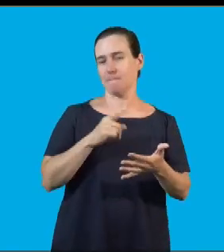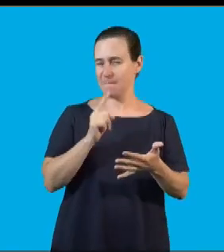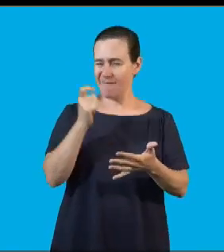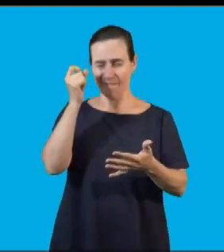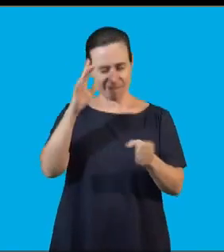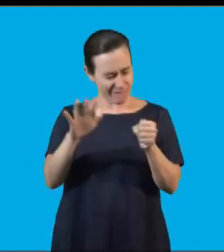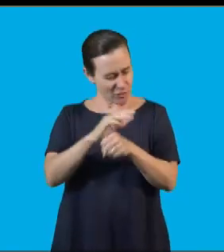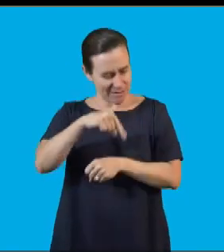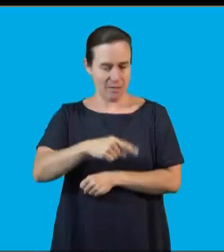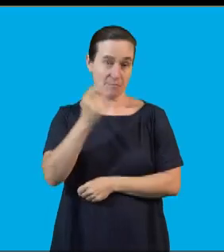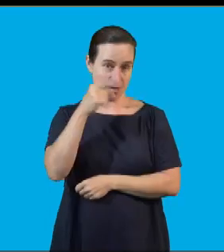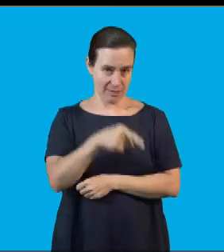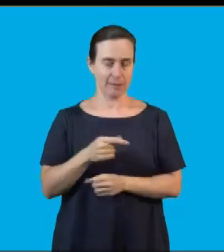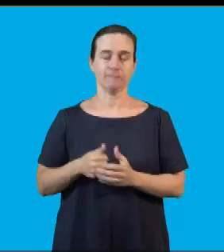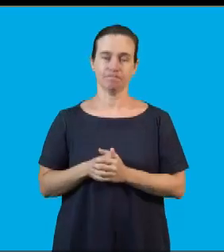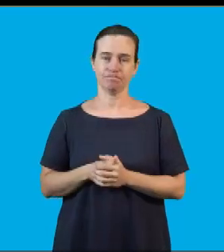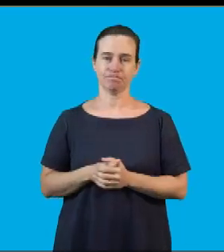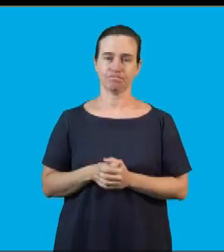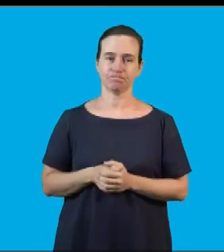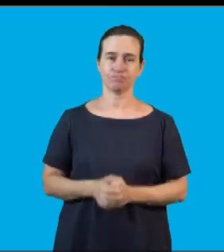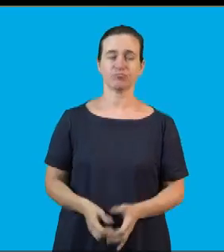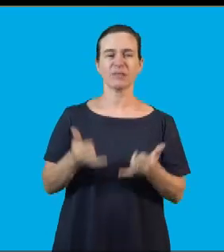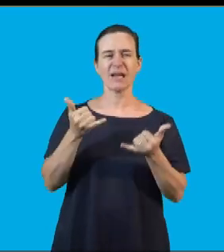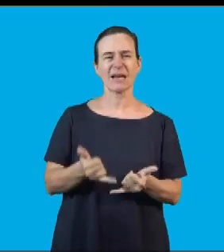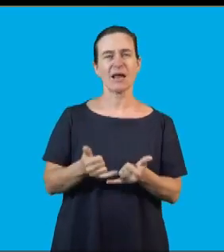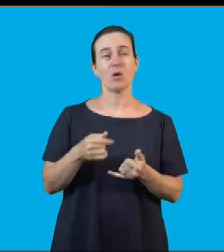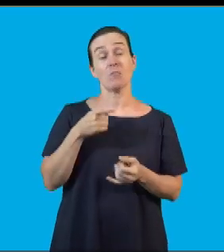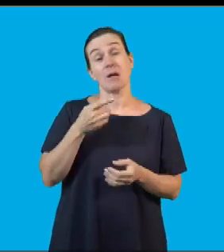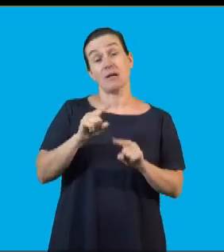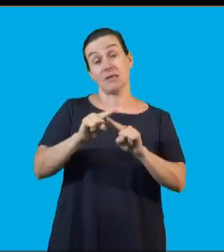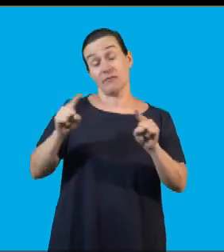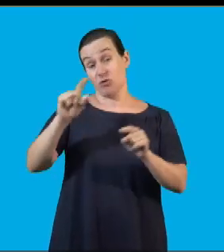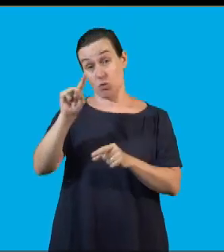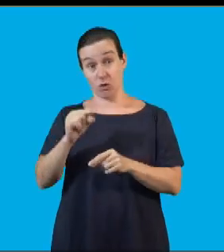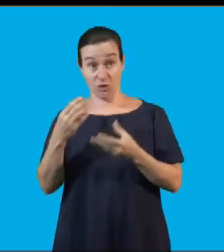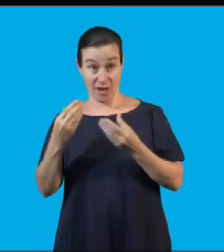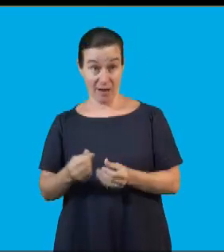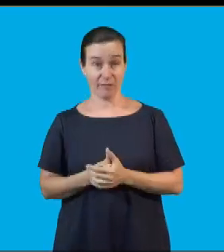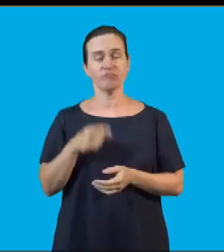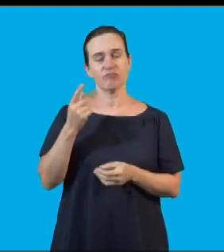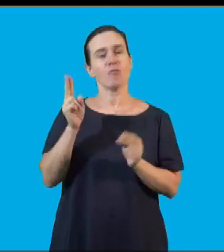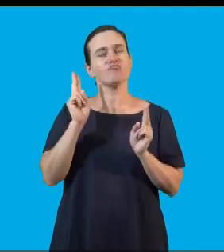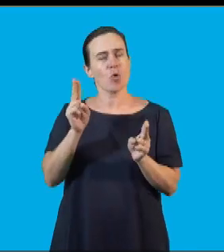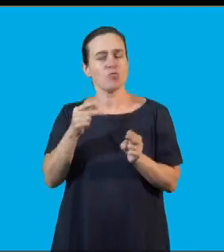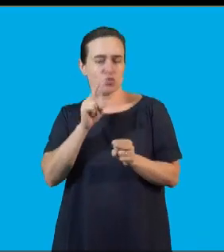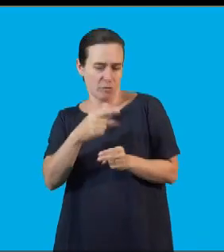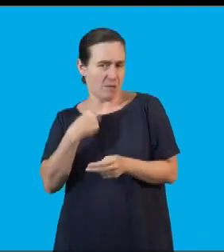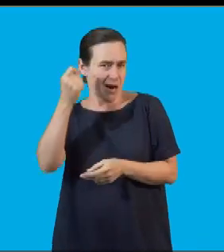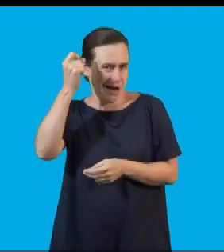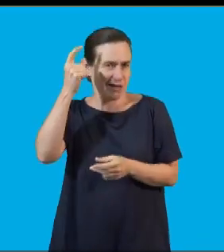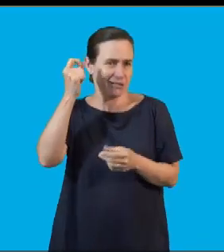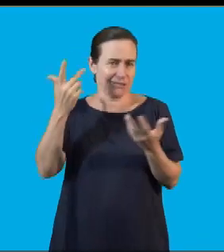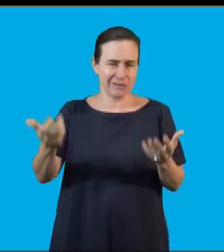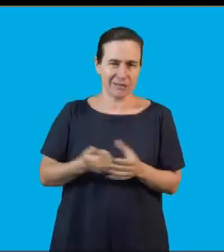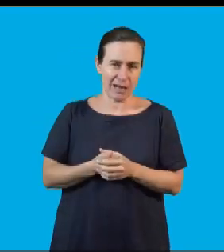these questions effectively. Now let's look at types of comprehension questions. Of course, there are the general